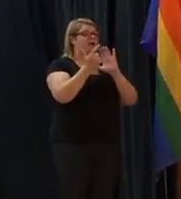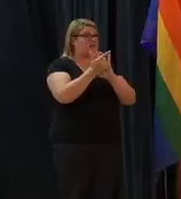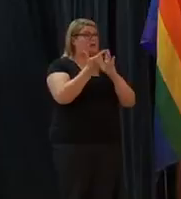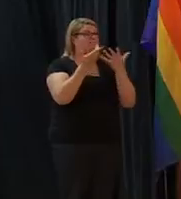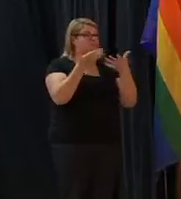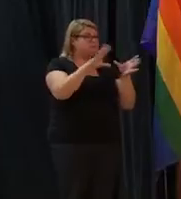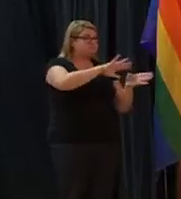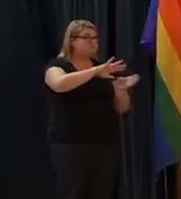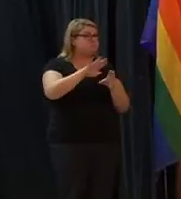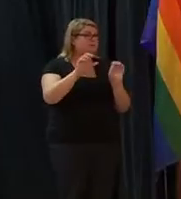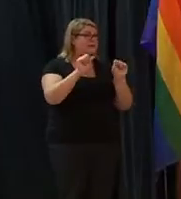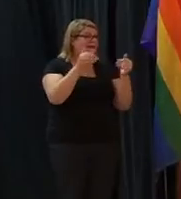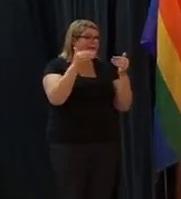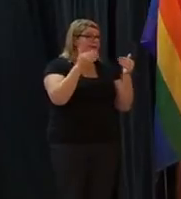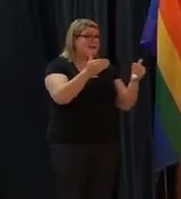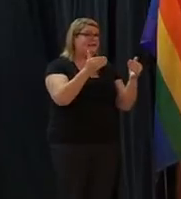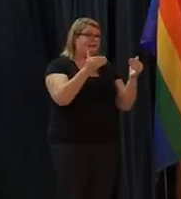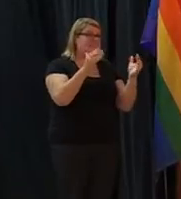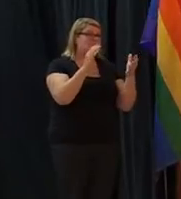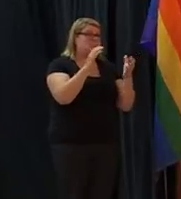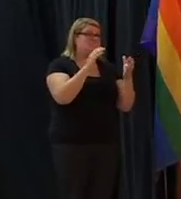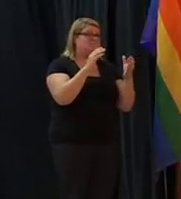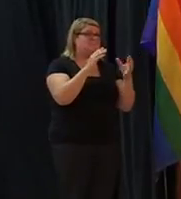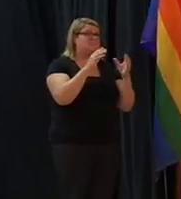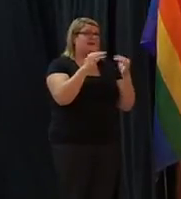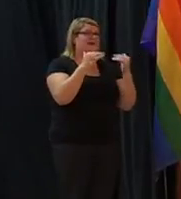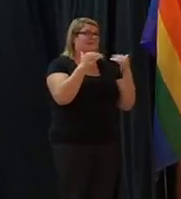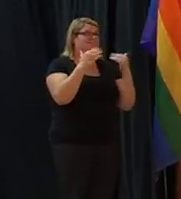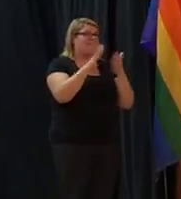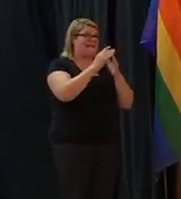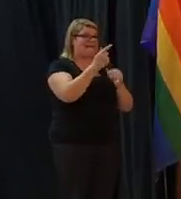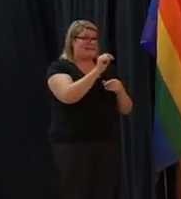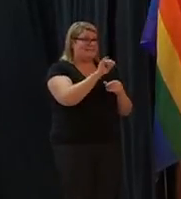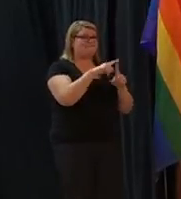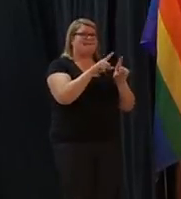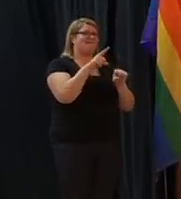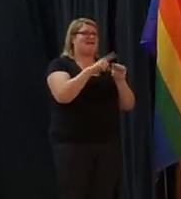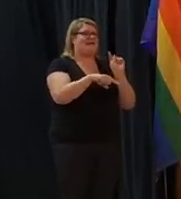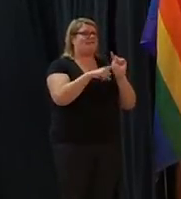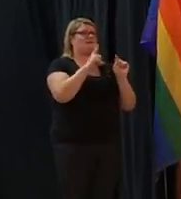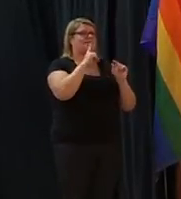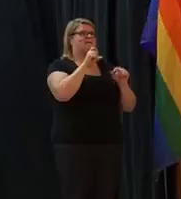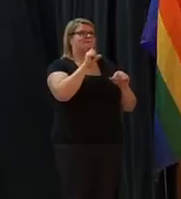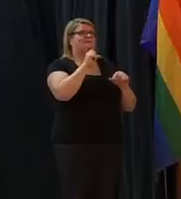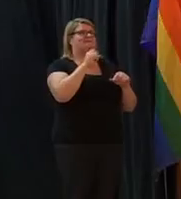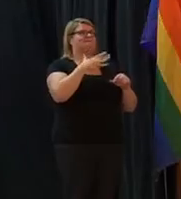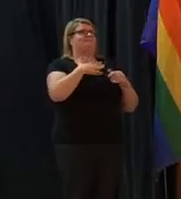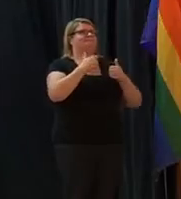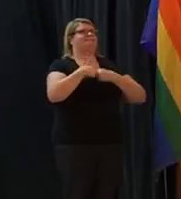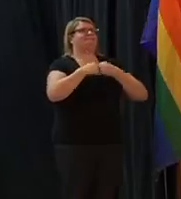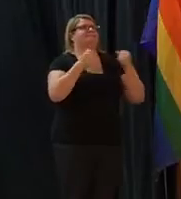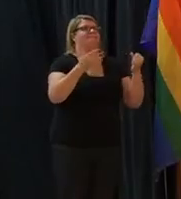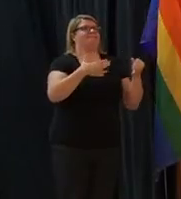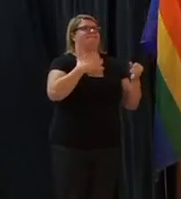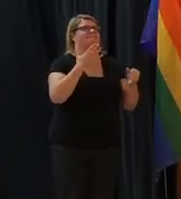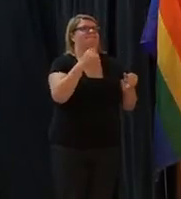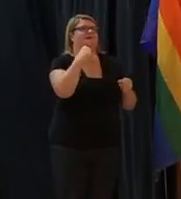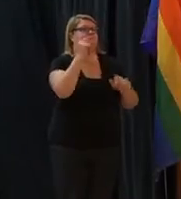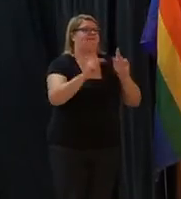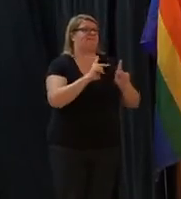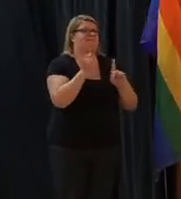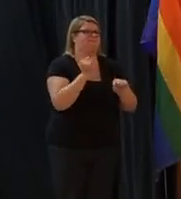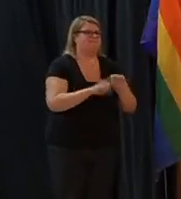and say their gender identity. It's still very difficult for the society in general to